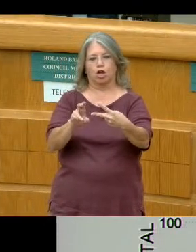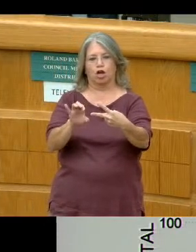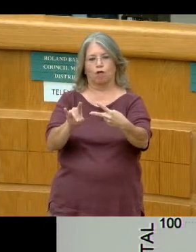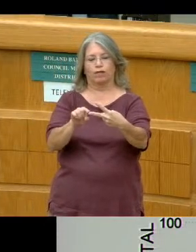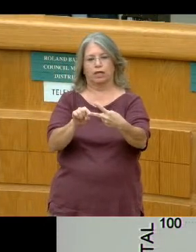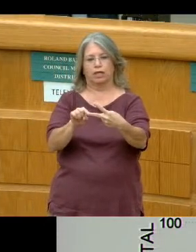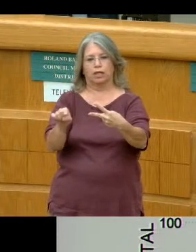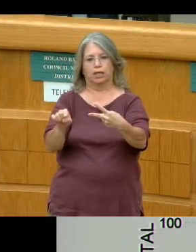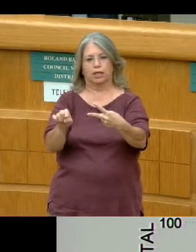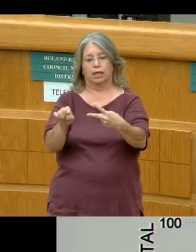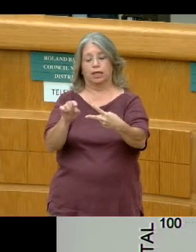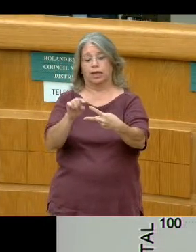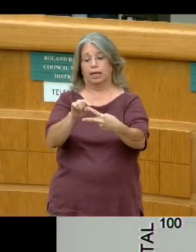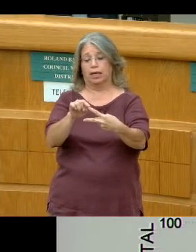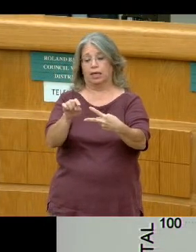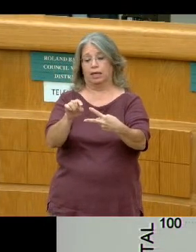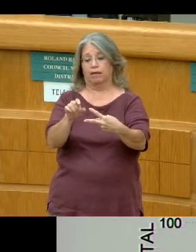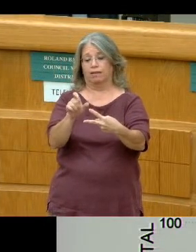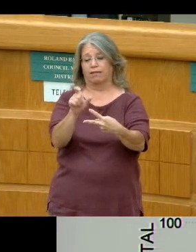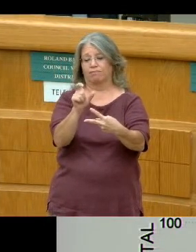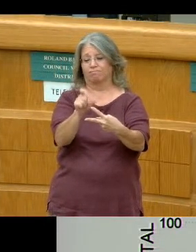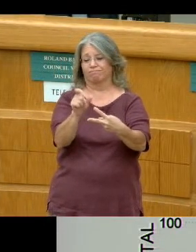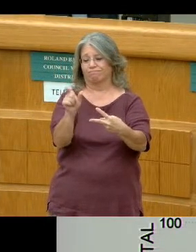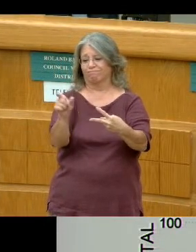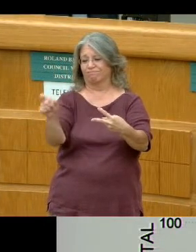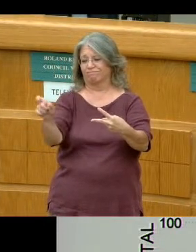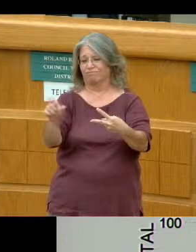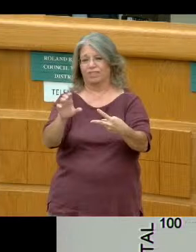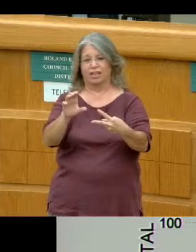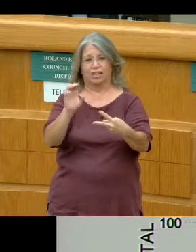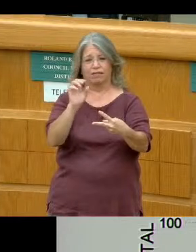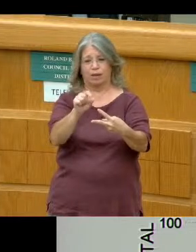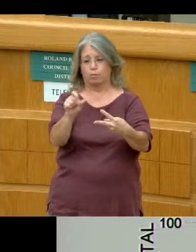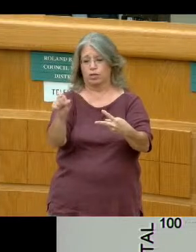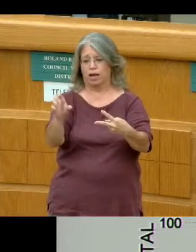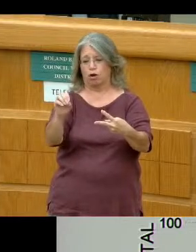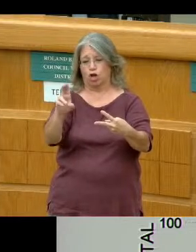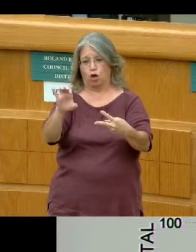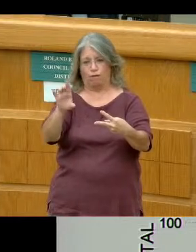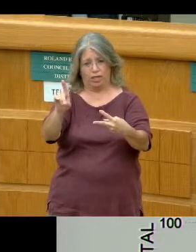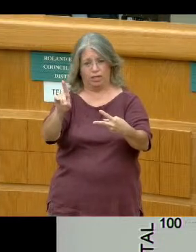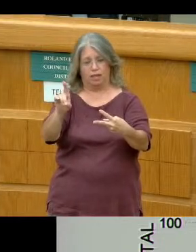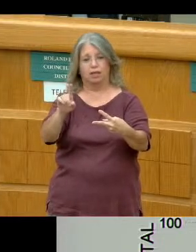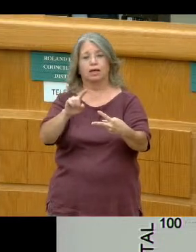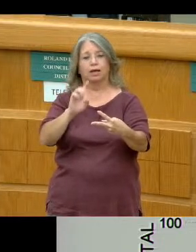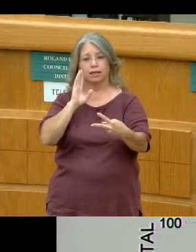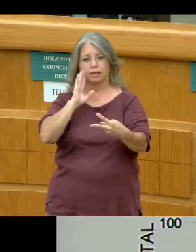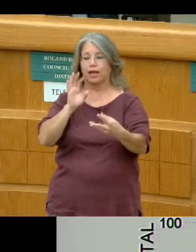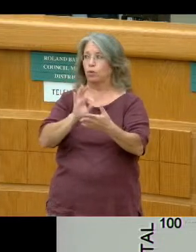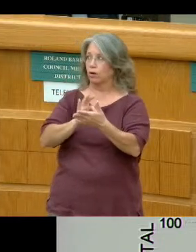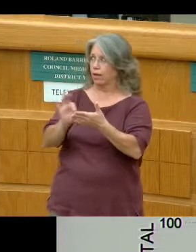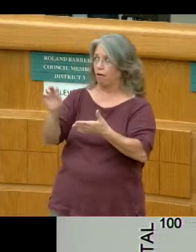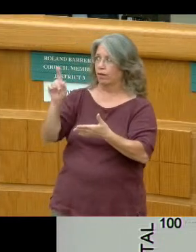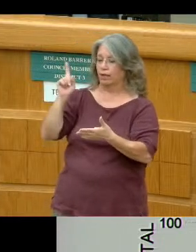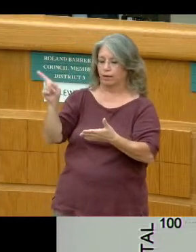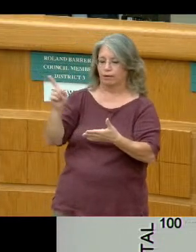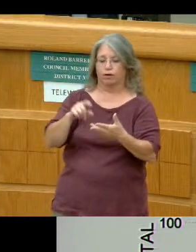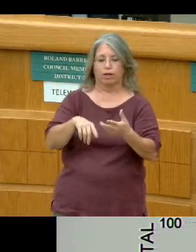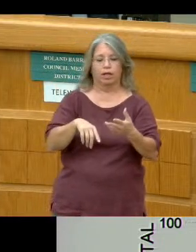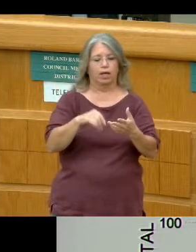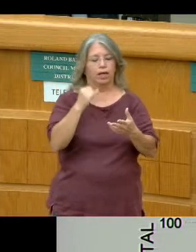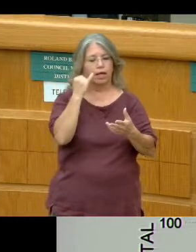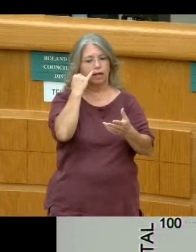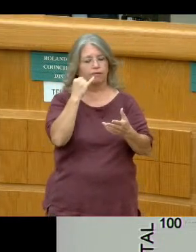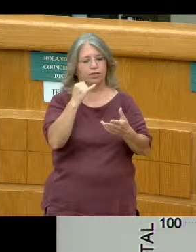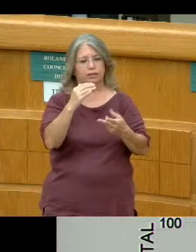that section 1, which has 3 or 4 slots in it, then it gets counted here. If COVID is stated in section